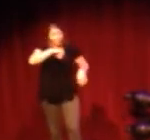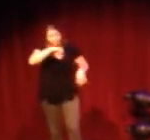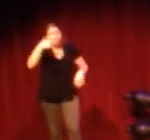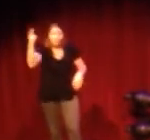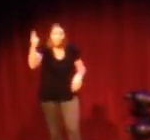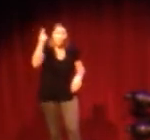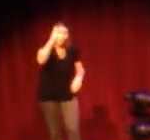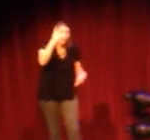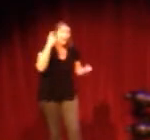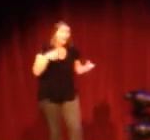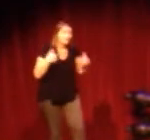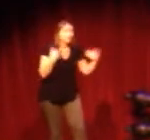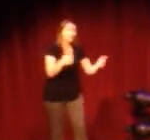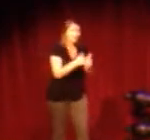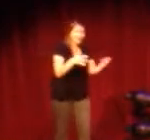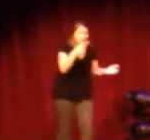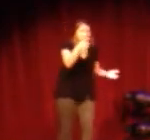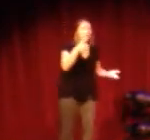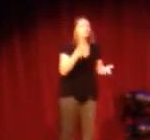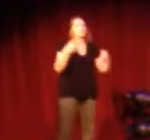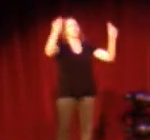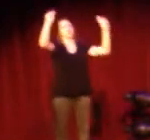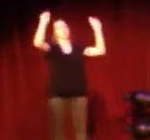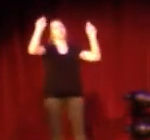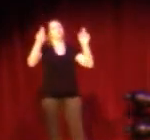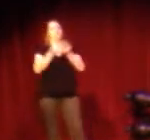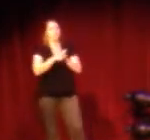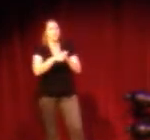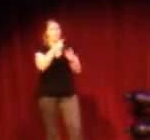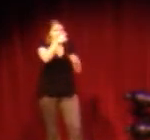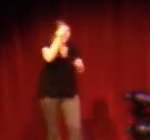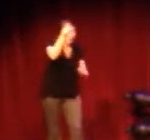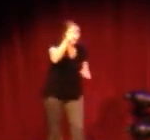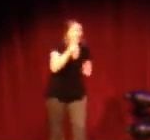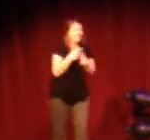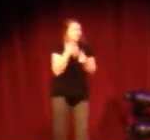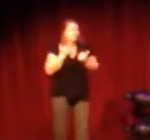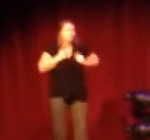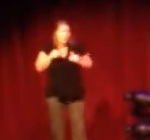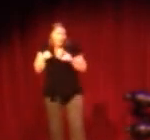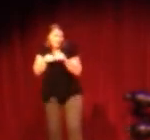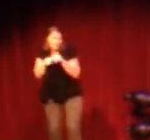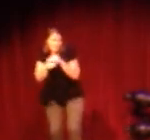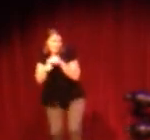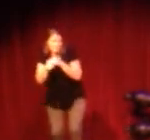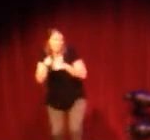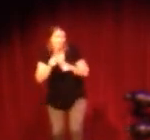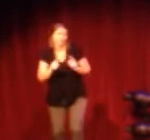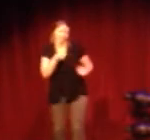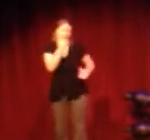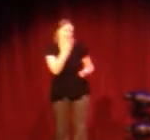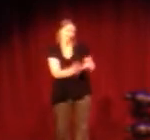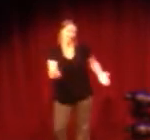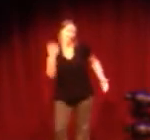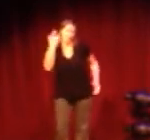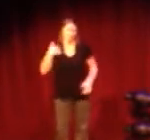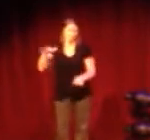right, we're going to play the show without you. And then you tried to sneak in, which failed.